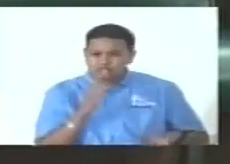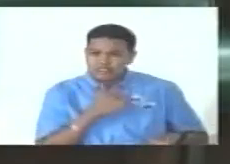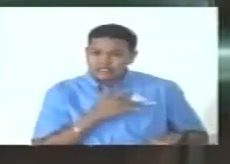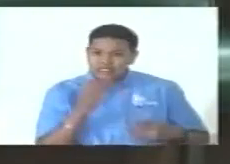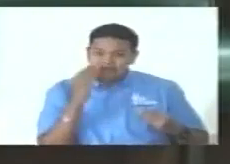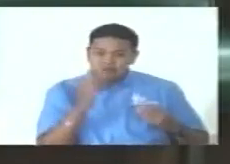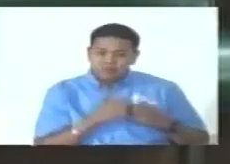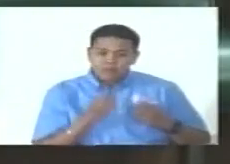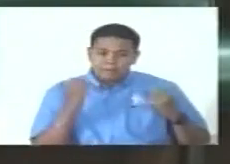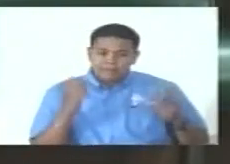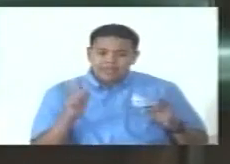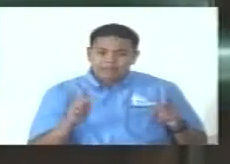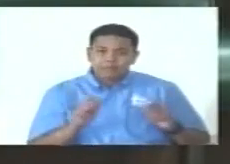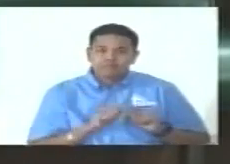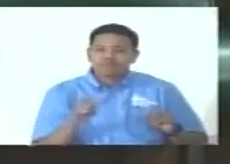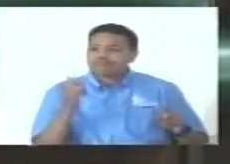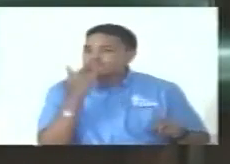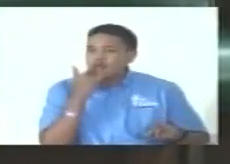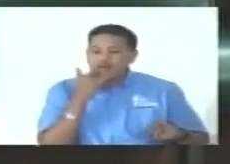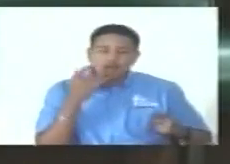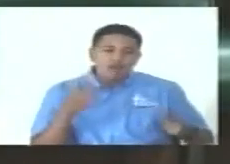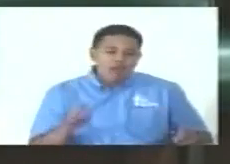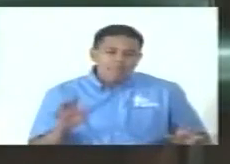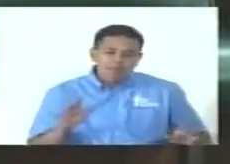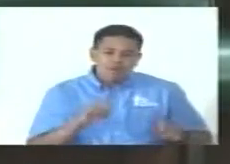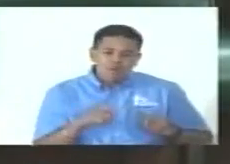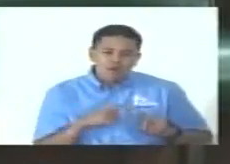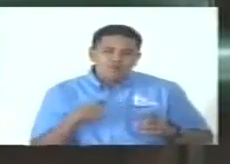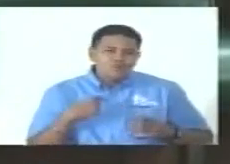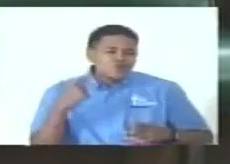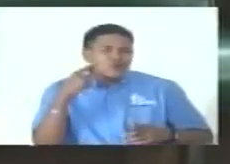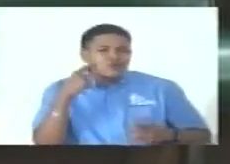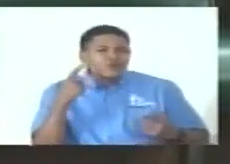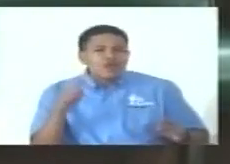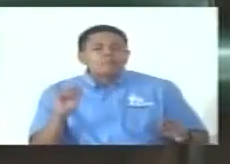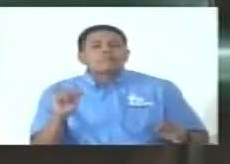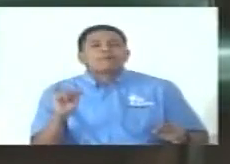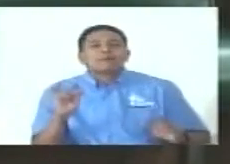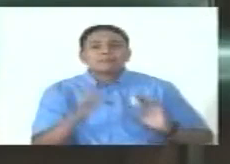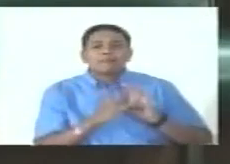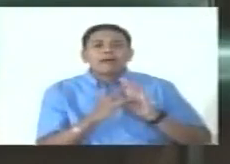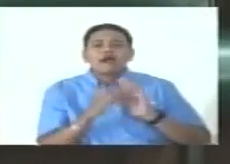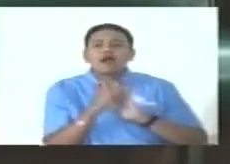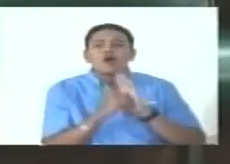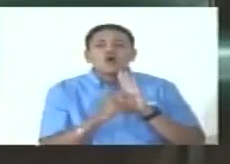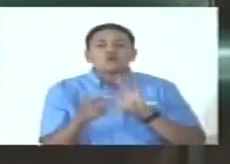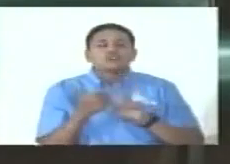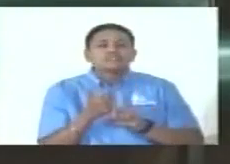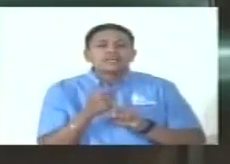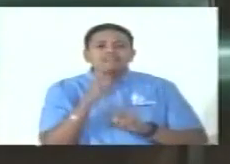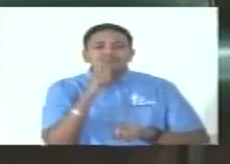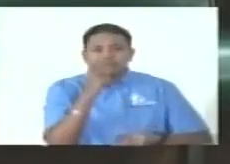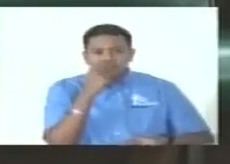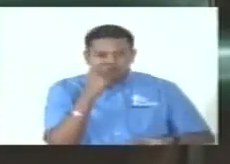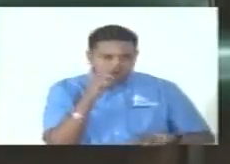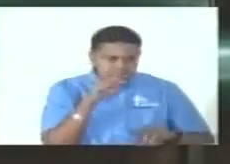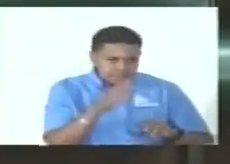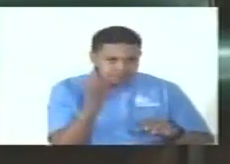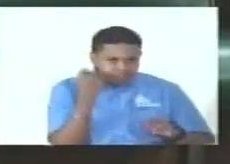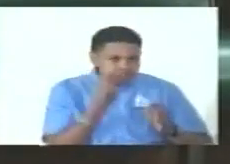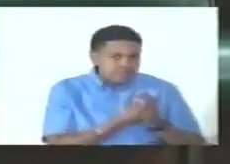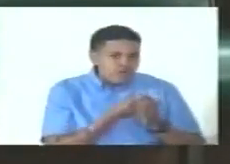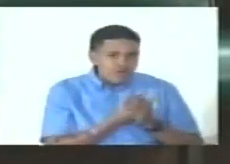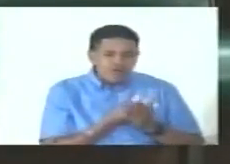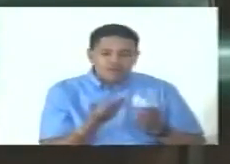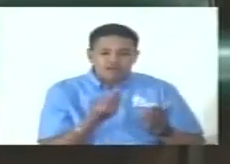with a number of persons, when we learned that bank accounts are being hacked and